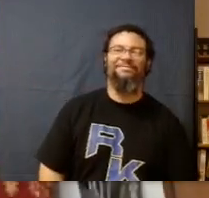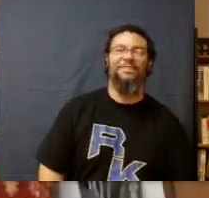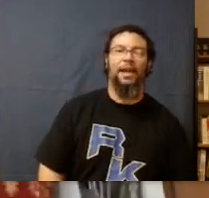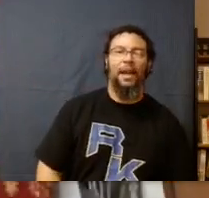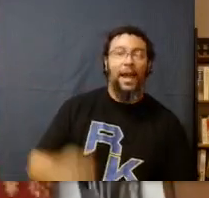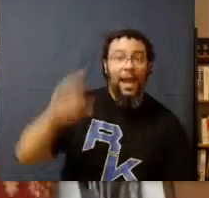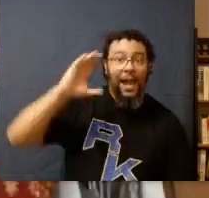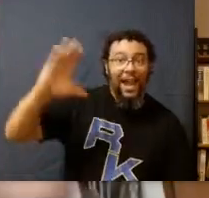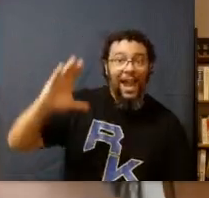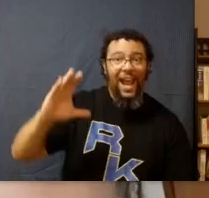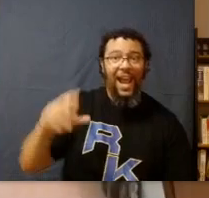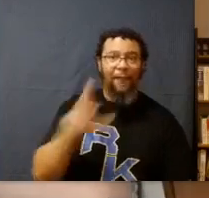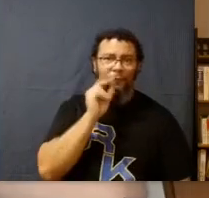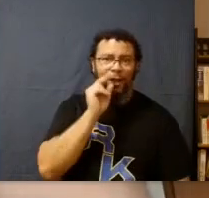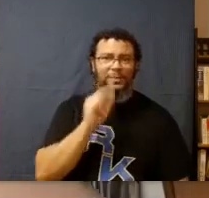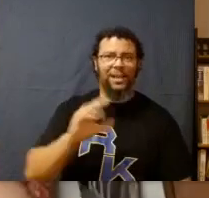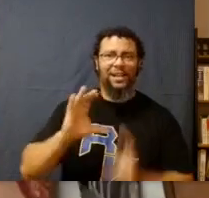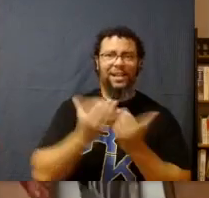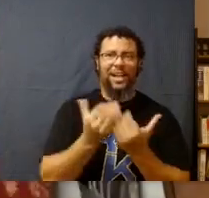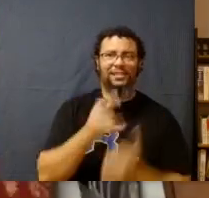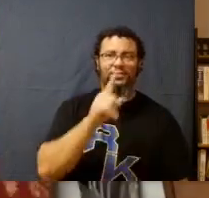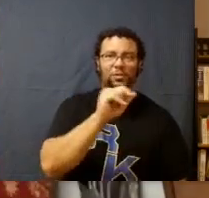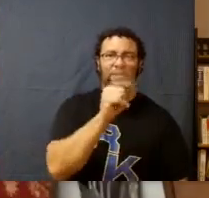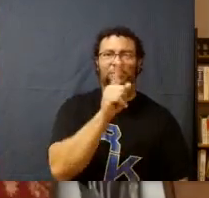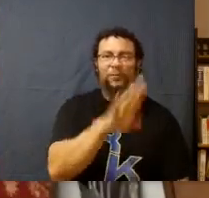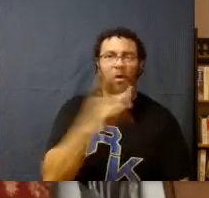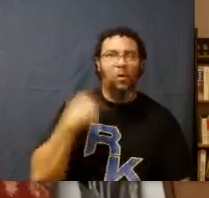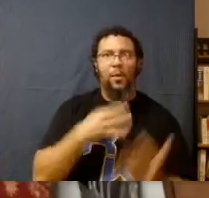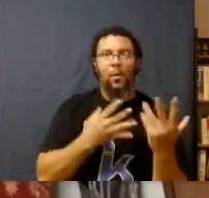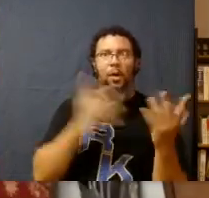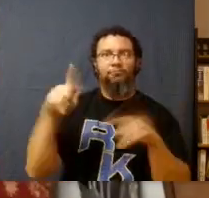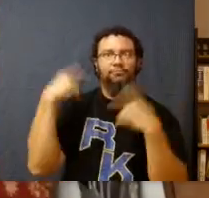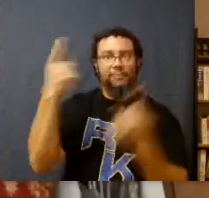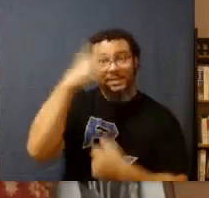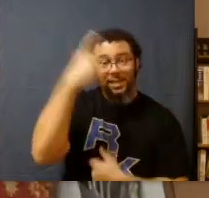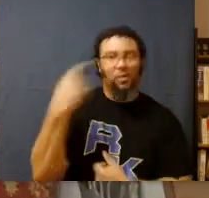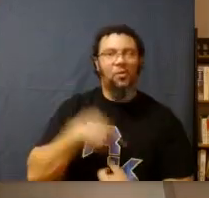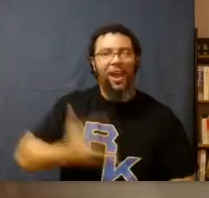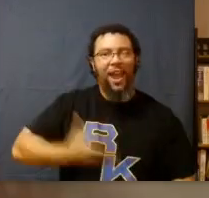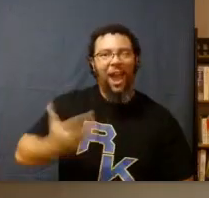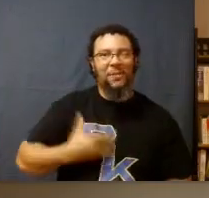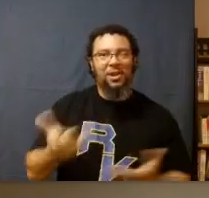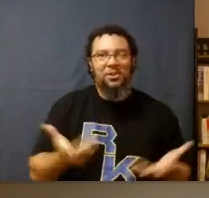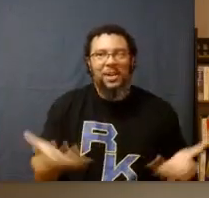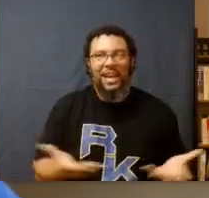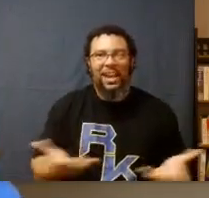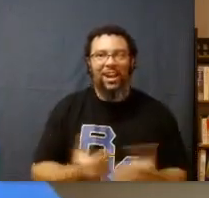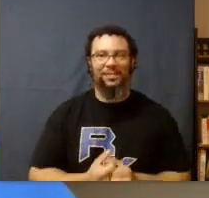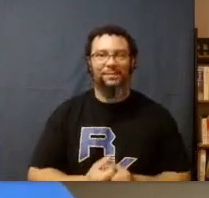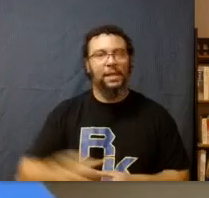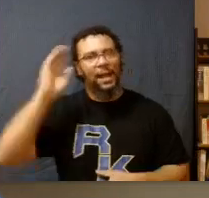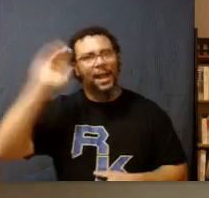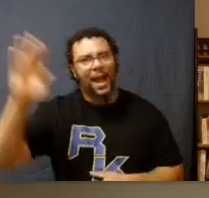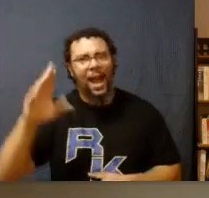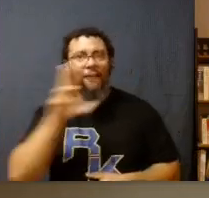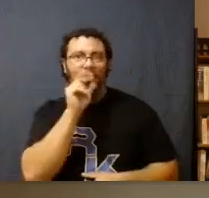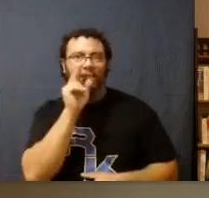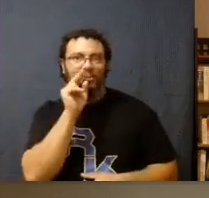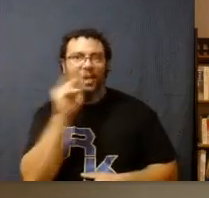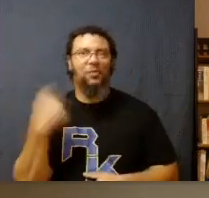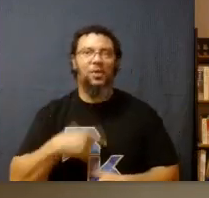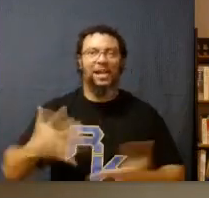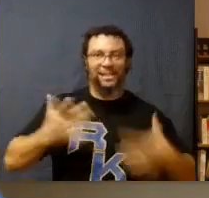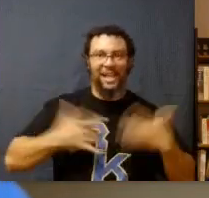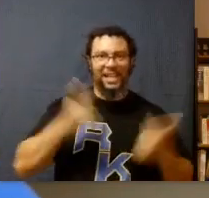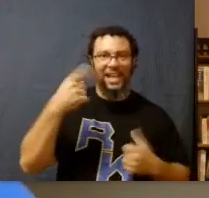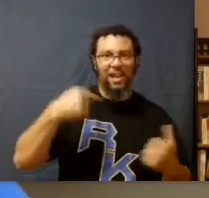Hey, class of 2024, we've been waiting for you all summer and we're so glad you're finally here. Hi, freshmen. We are so excited to have you